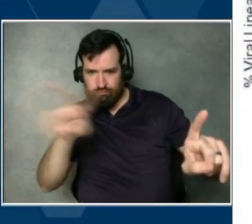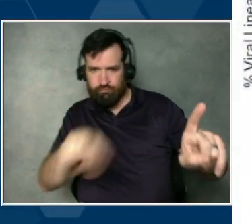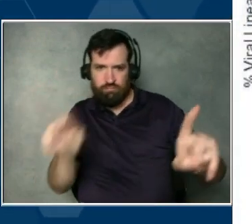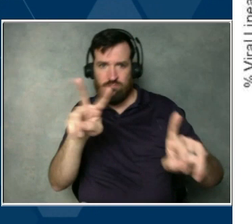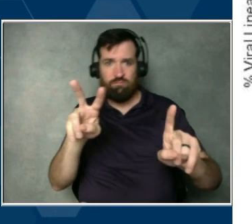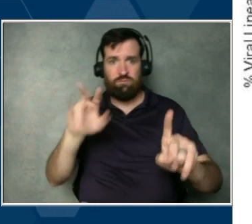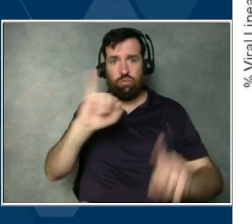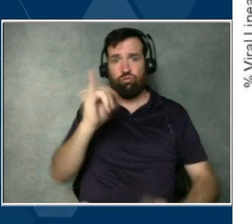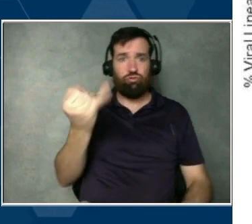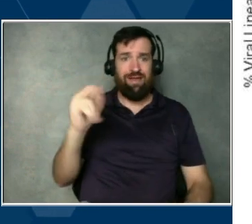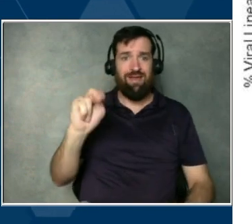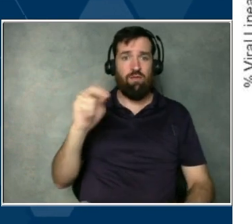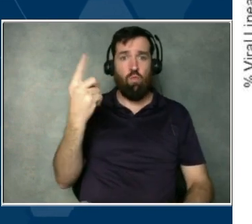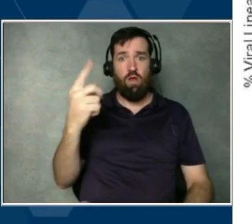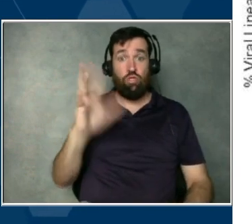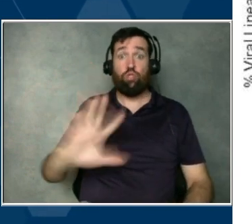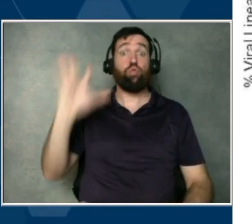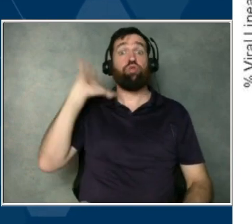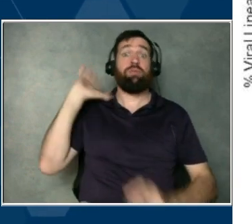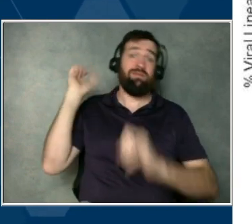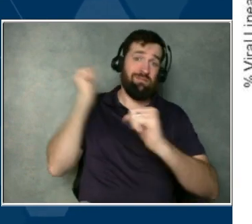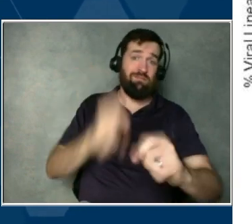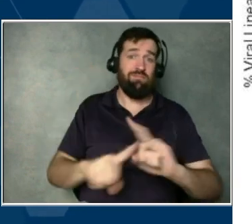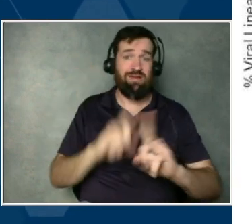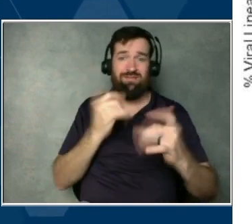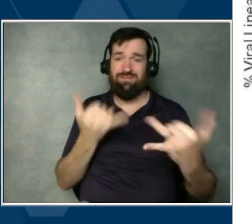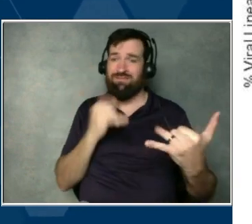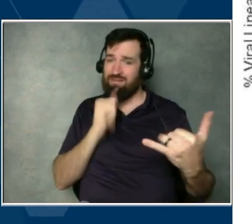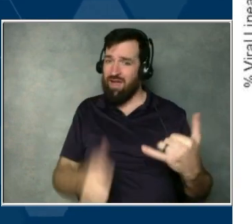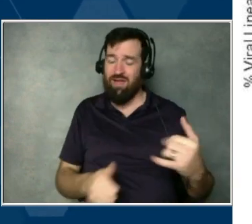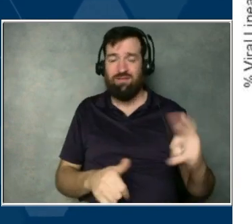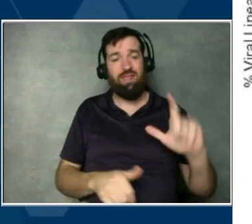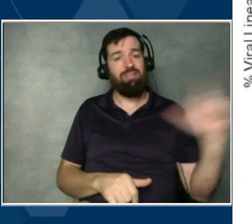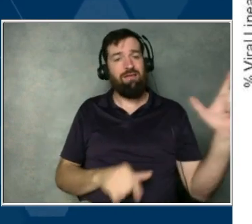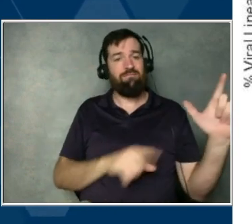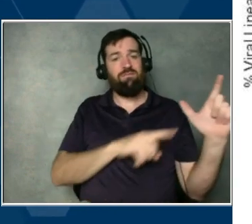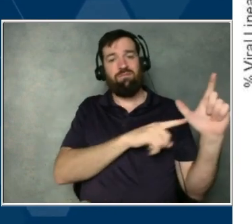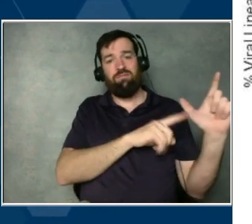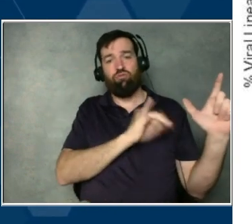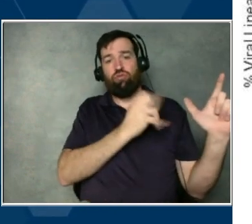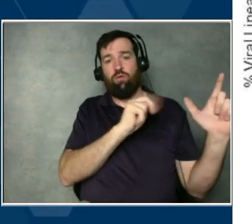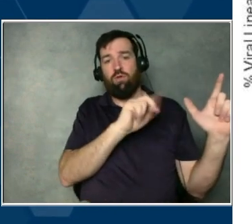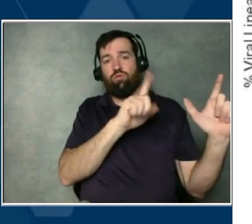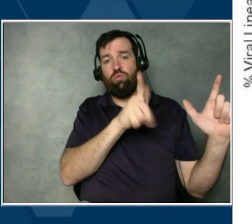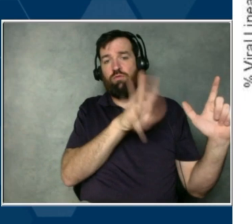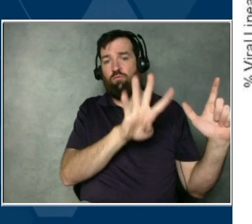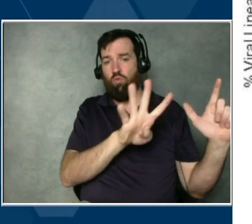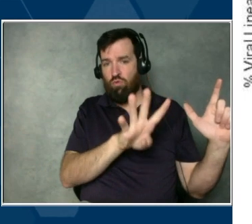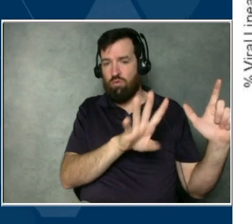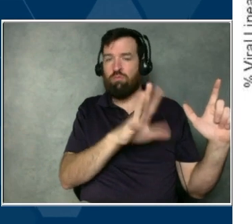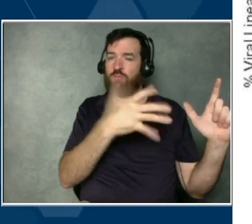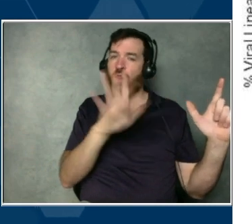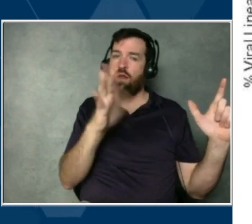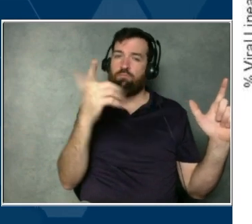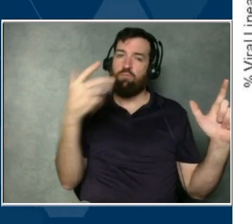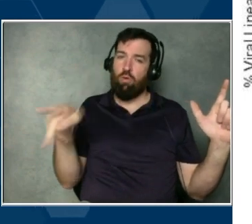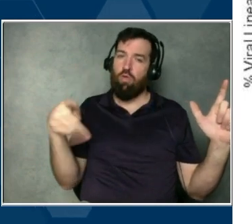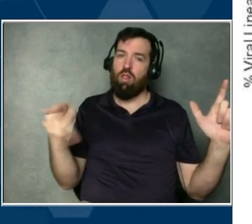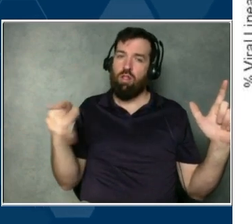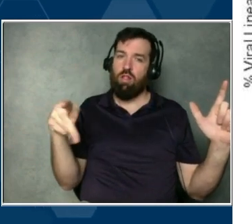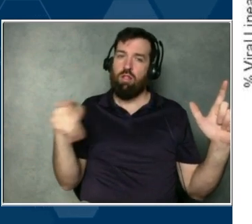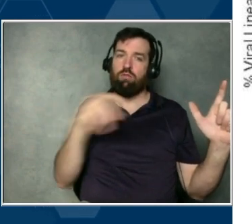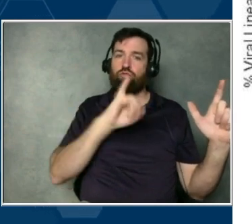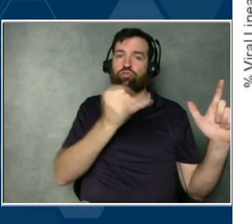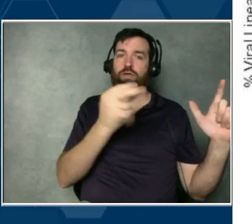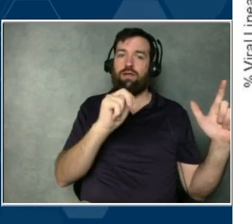but not so much anymore. On the left, going back to January of 2024, lots of purple, which is the JN1. But more recently,